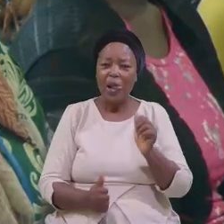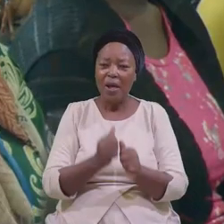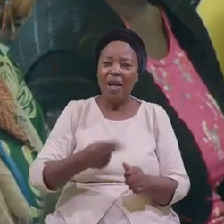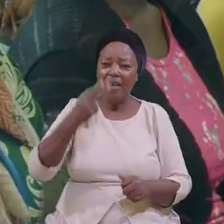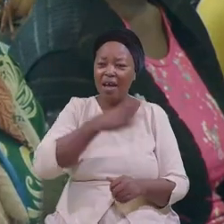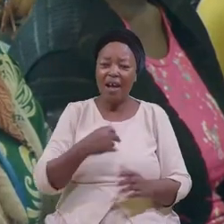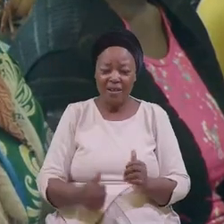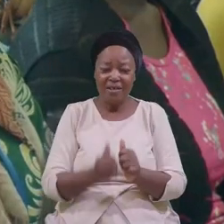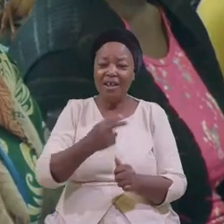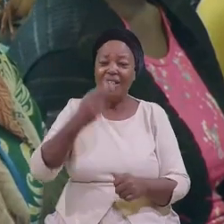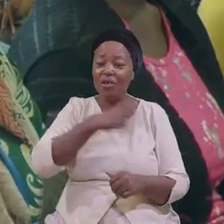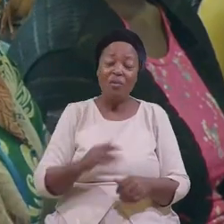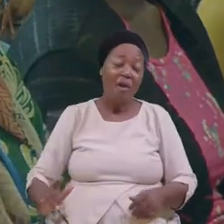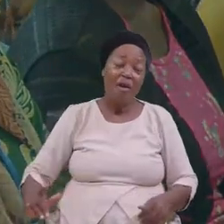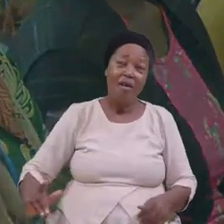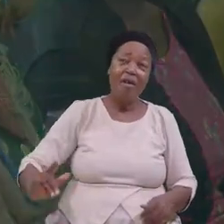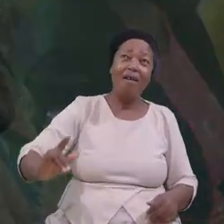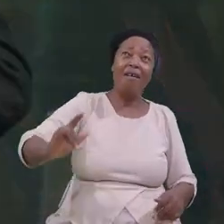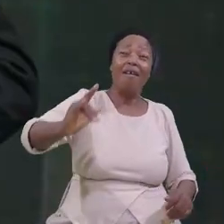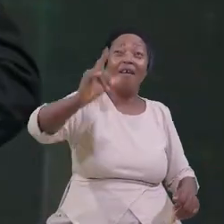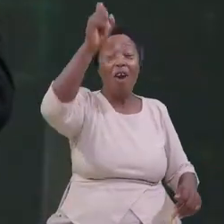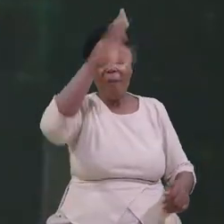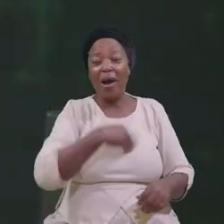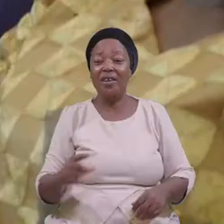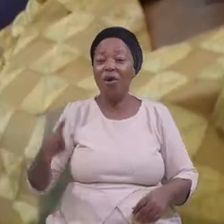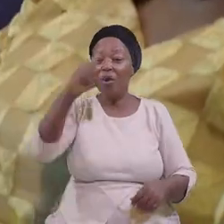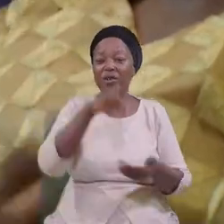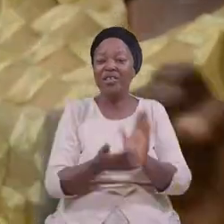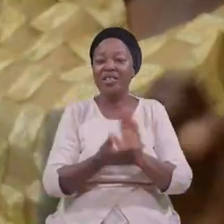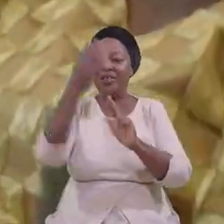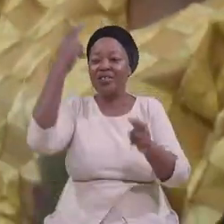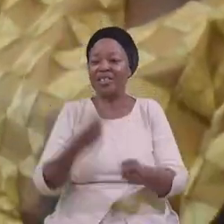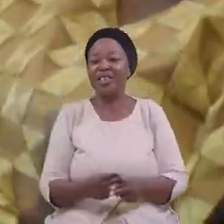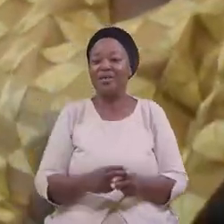You'll be soaring up and up in Jesus' name.